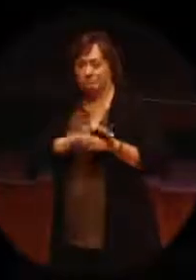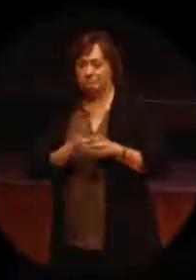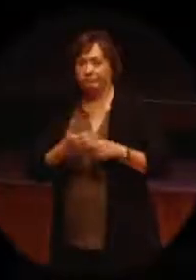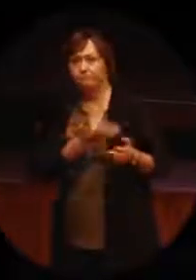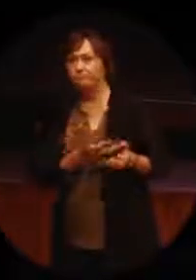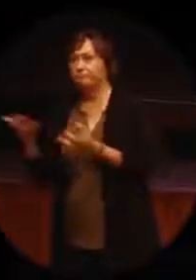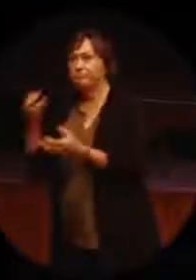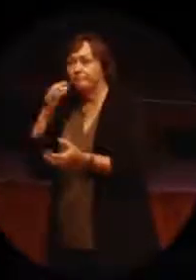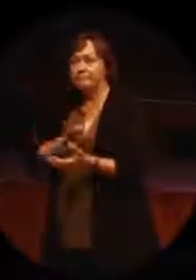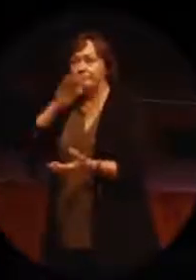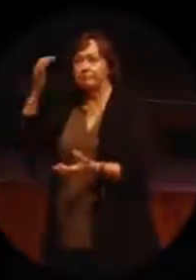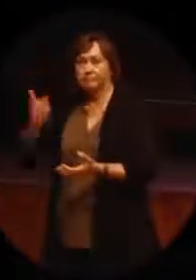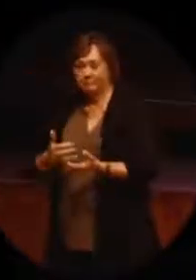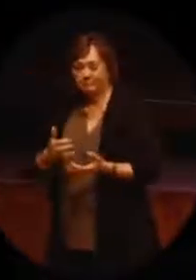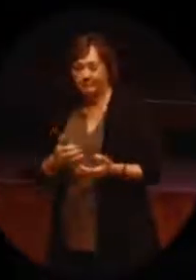he'd clean up.